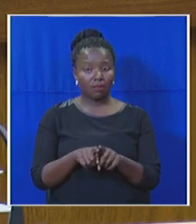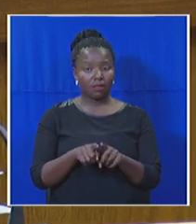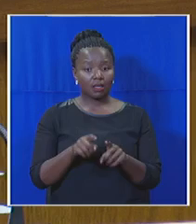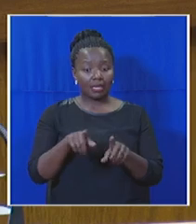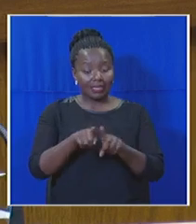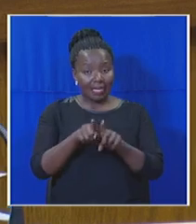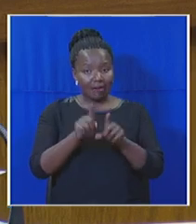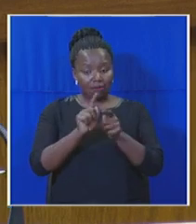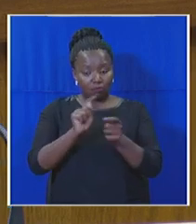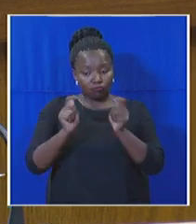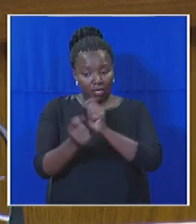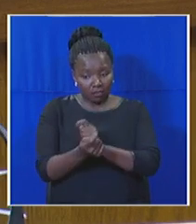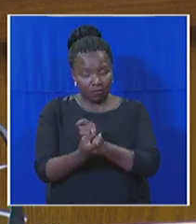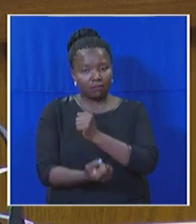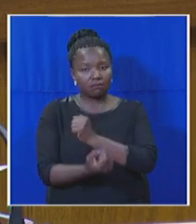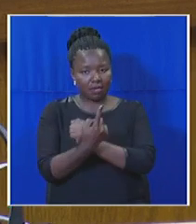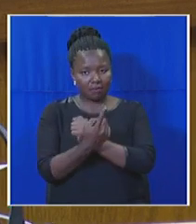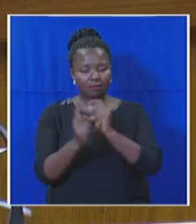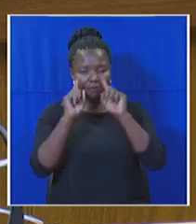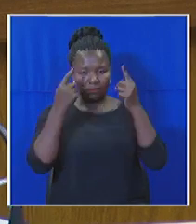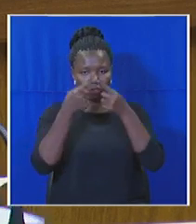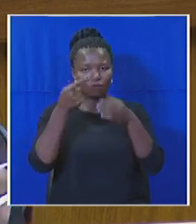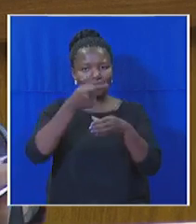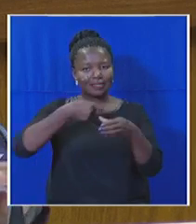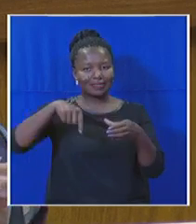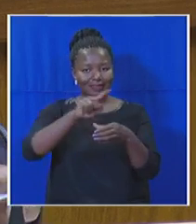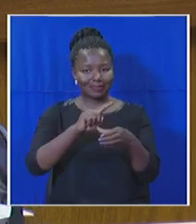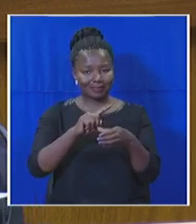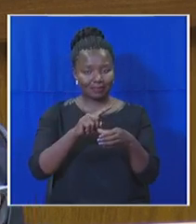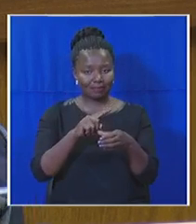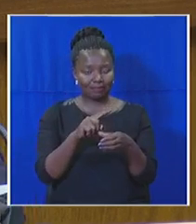transformation goals of the country,